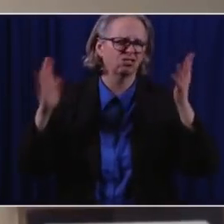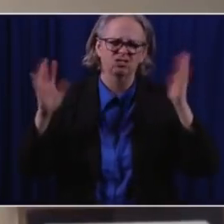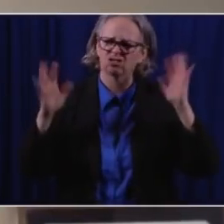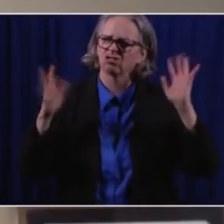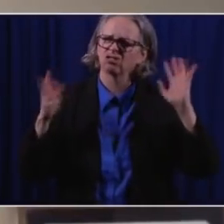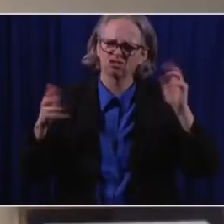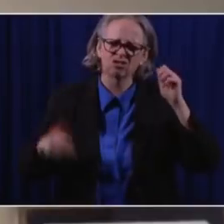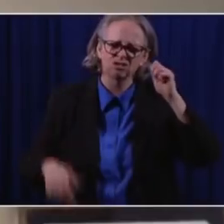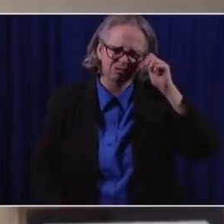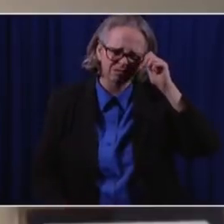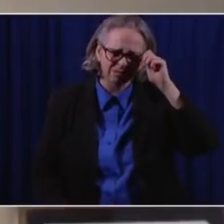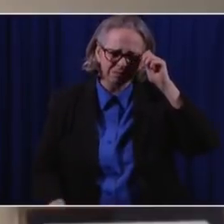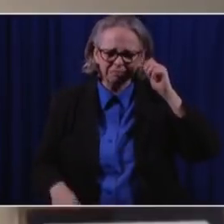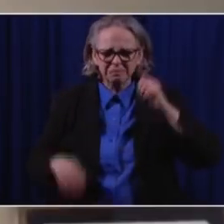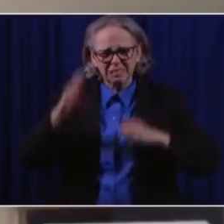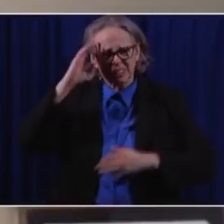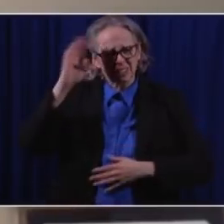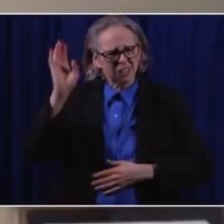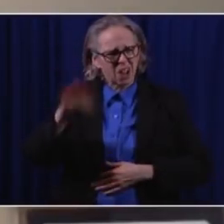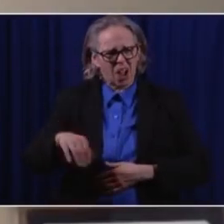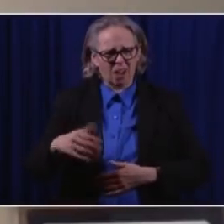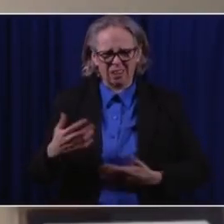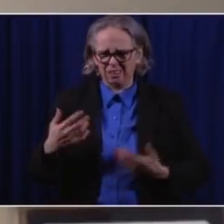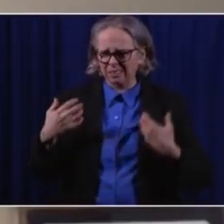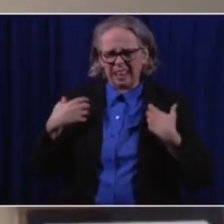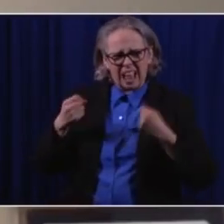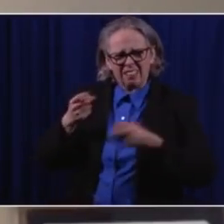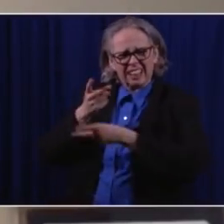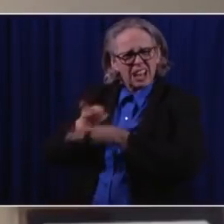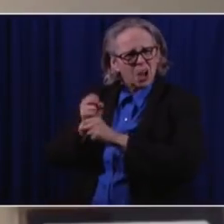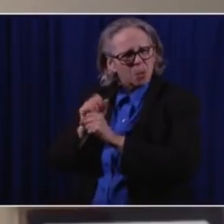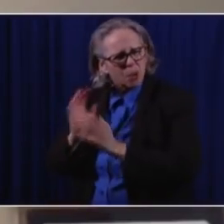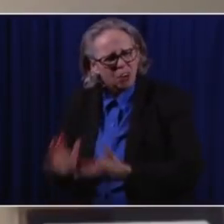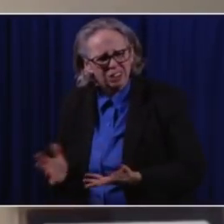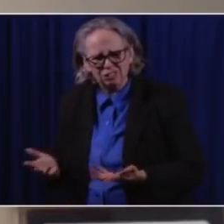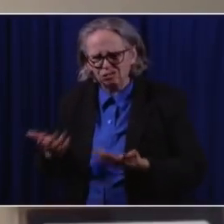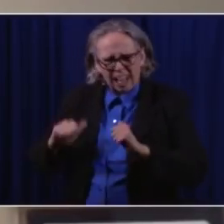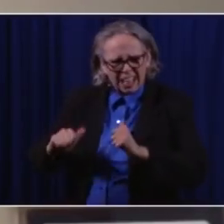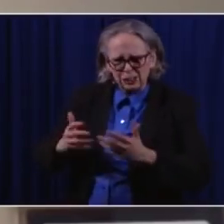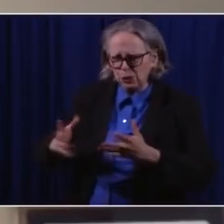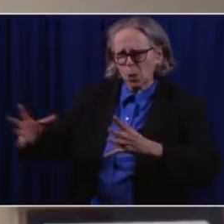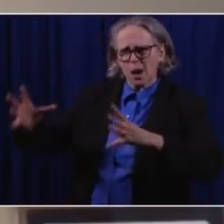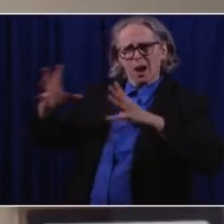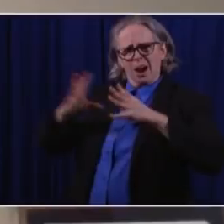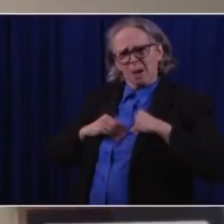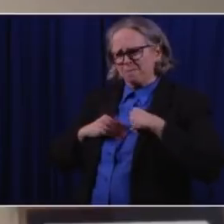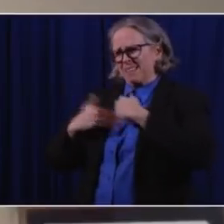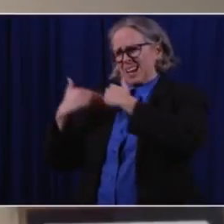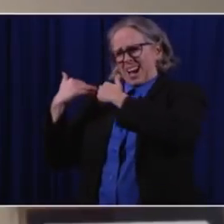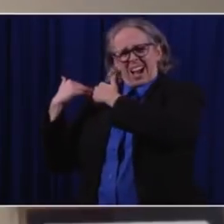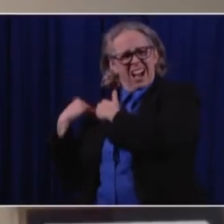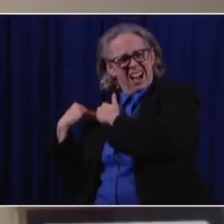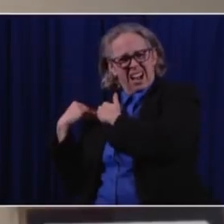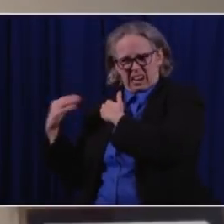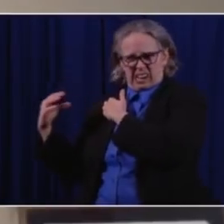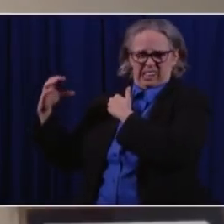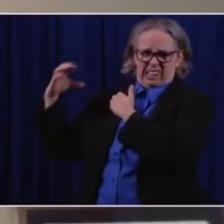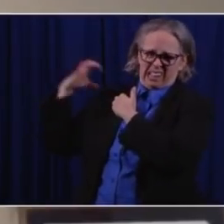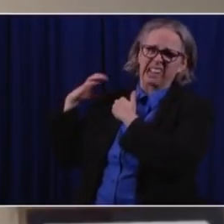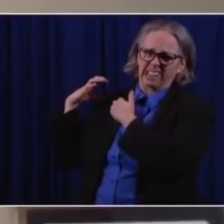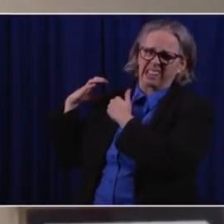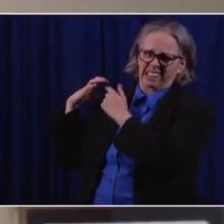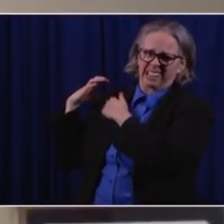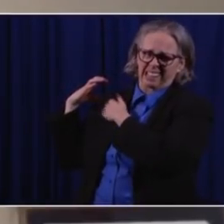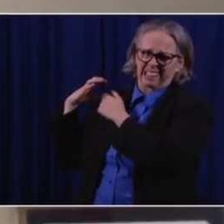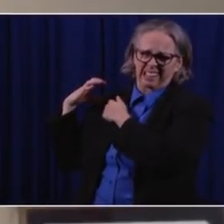all things to all people, but COVID is overcoming our normal business, and it's sometimes all that we think about from the time we wake up until the time